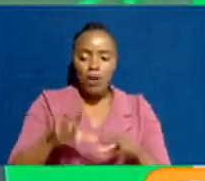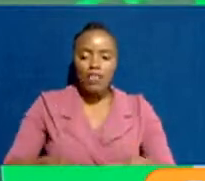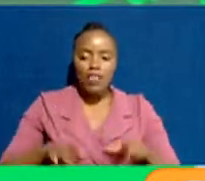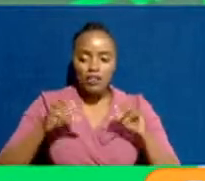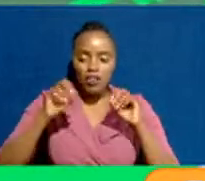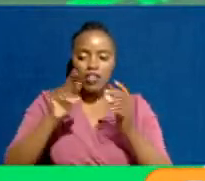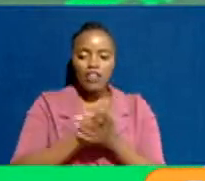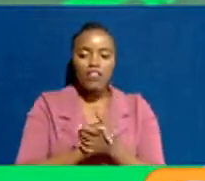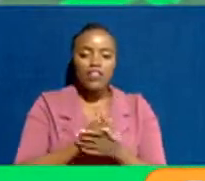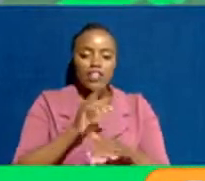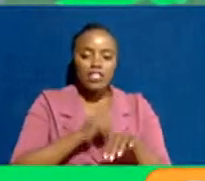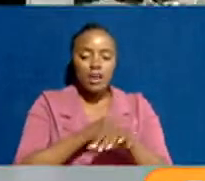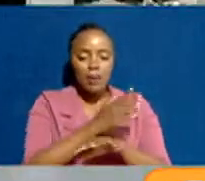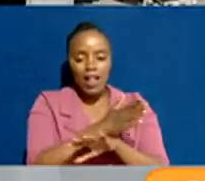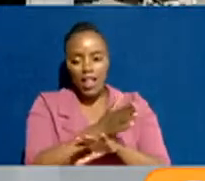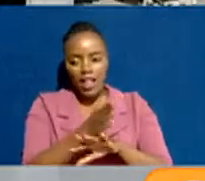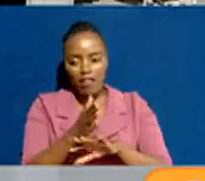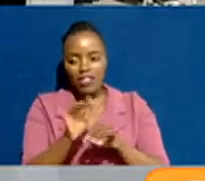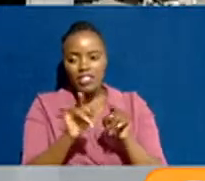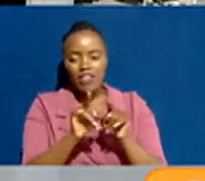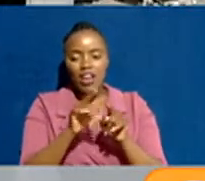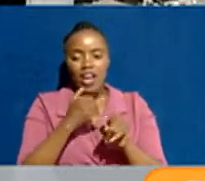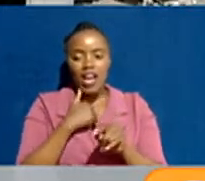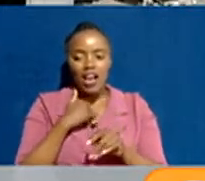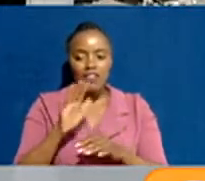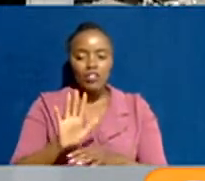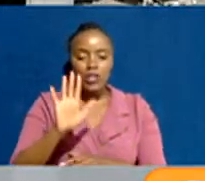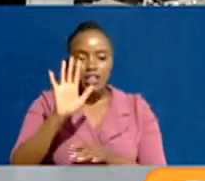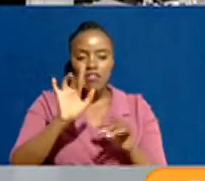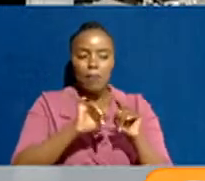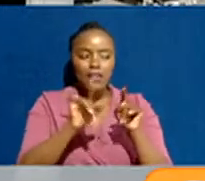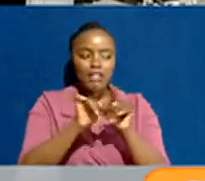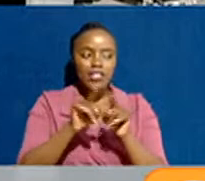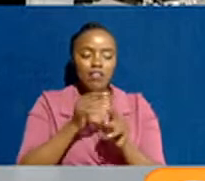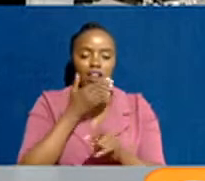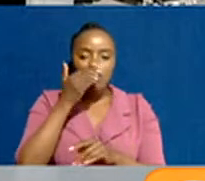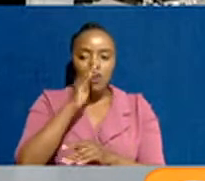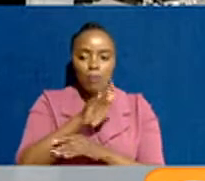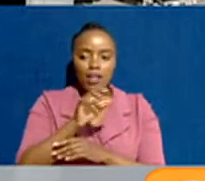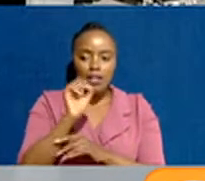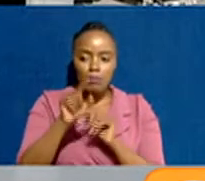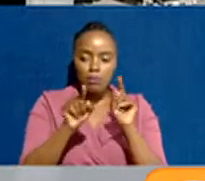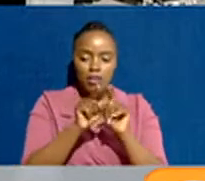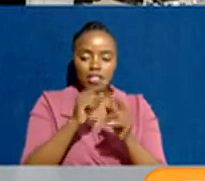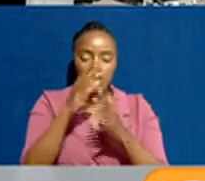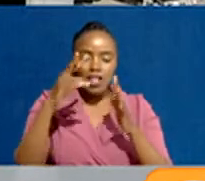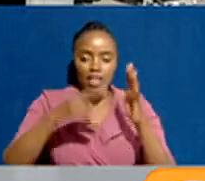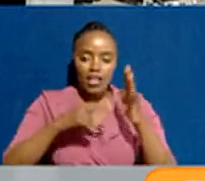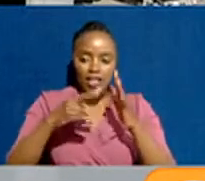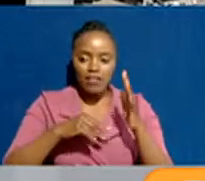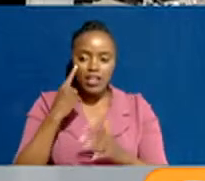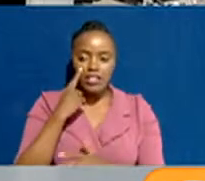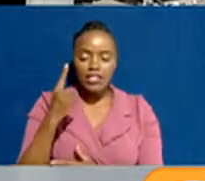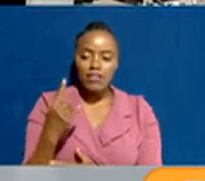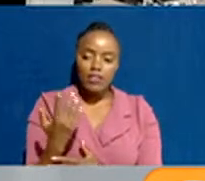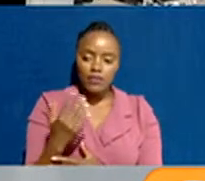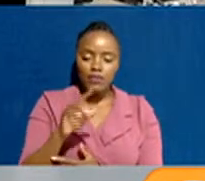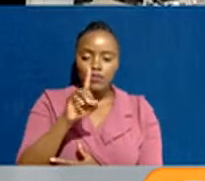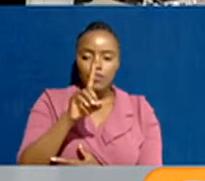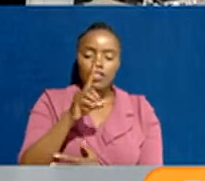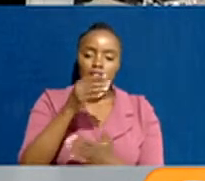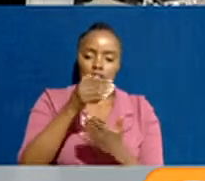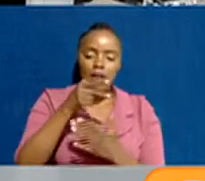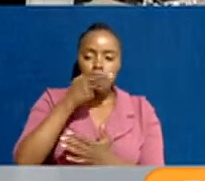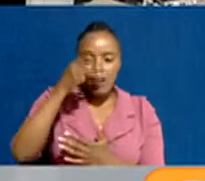Yes. All right, we're running out of time here, gentlemen, so we'll have to leave it there. But I see a lot of feedback coming through. Let's read some of them. I see true parents